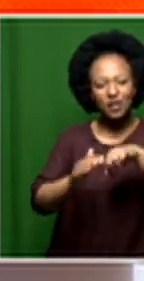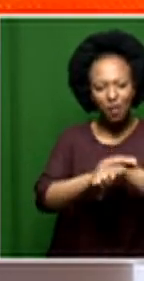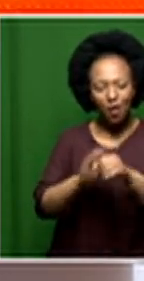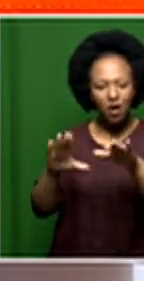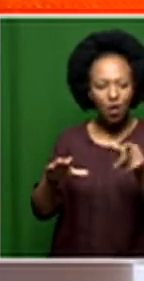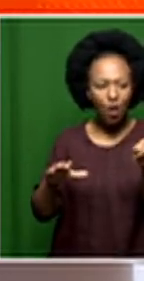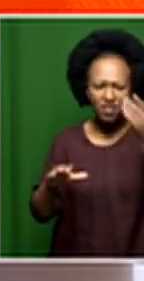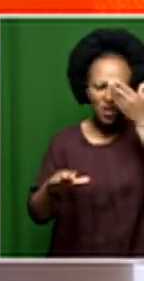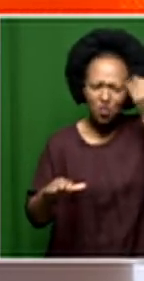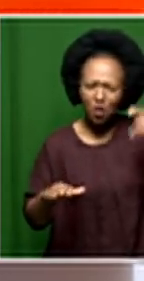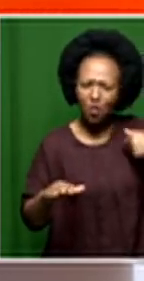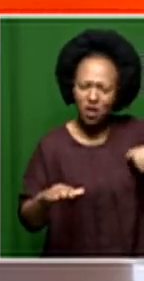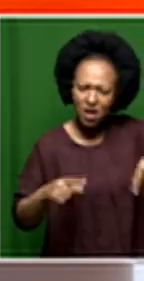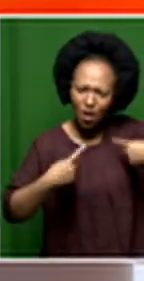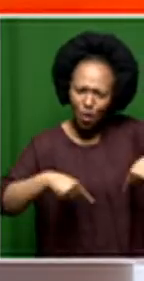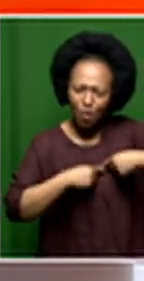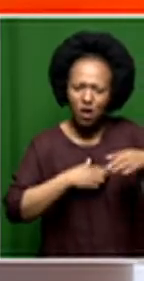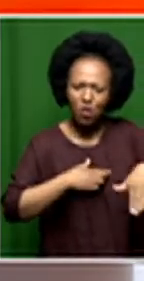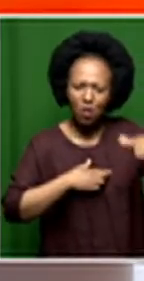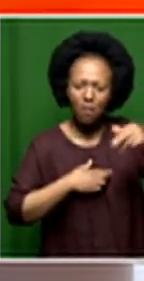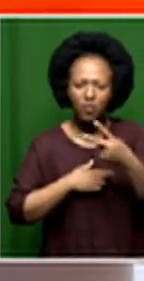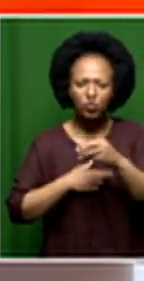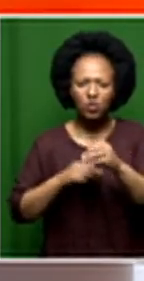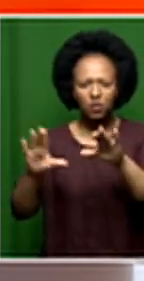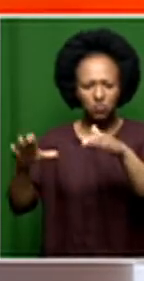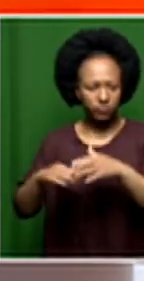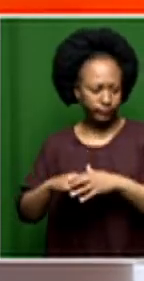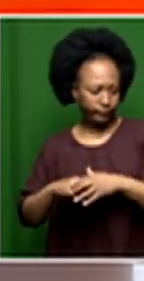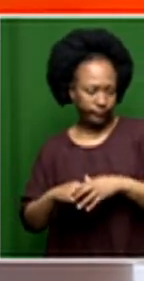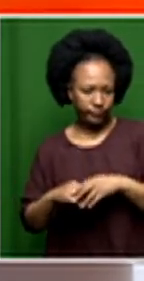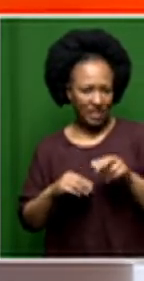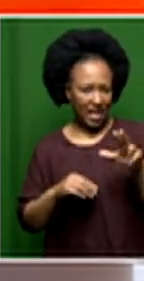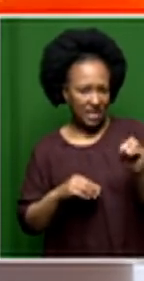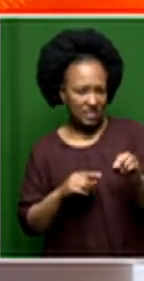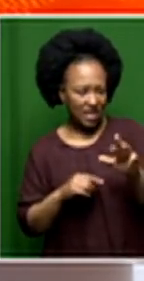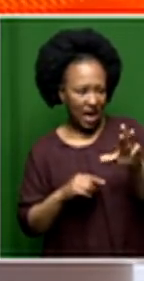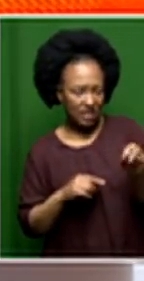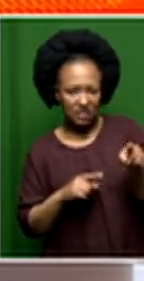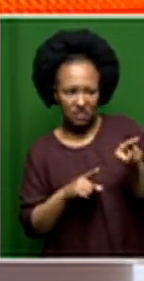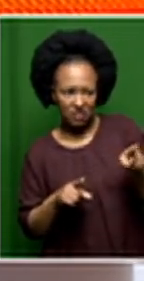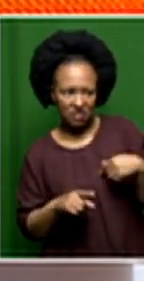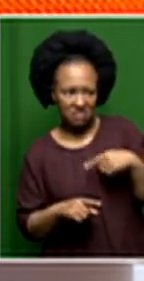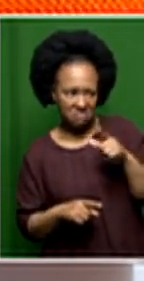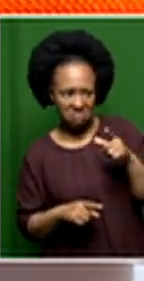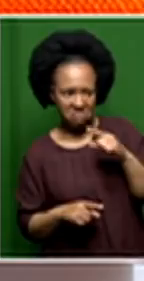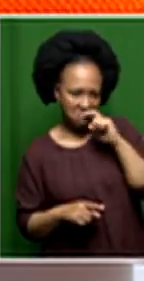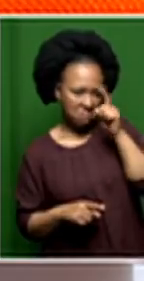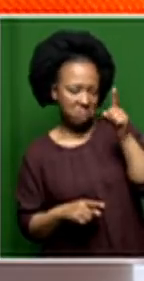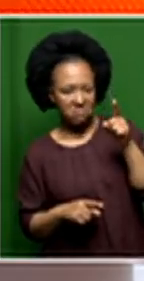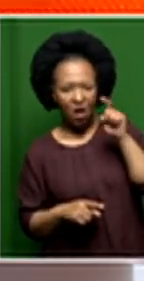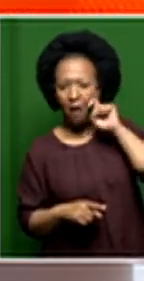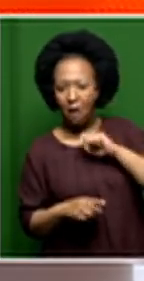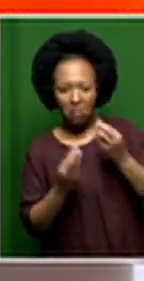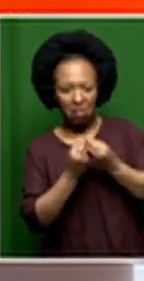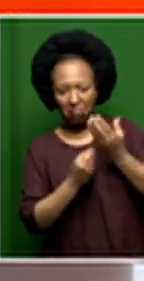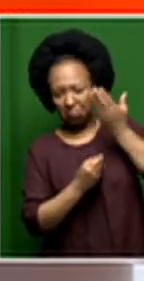we had growing up. And the 2000s not sitting back. They're like, these 80s and 90s out here bragging about outdated things